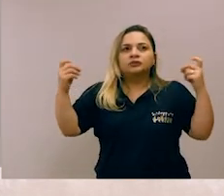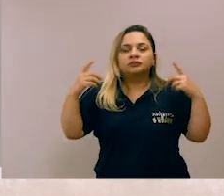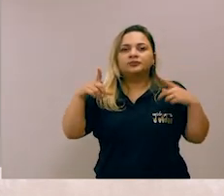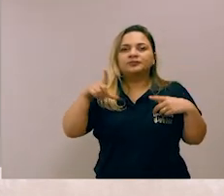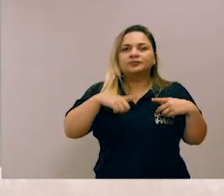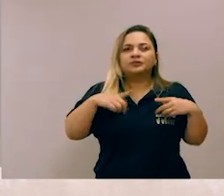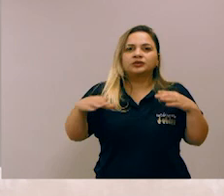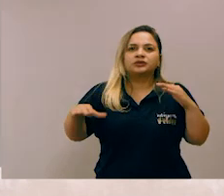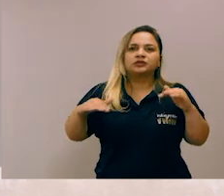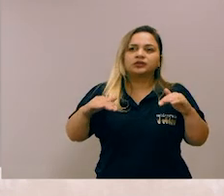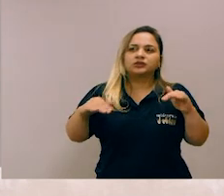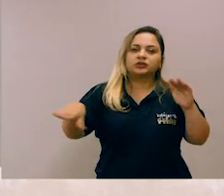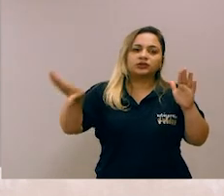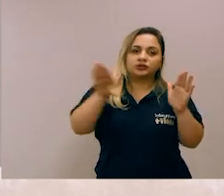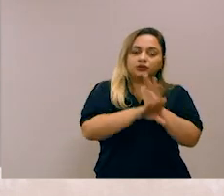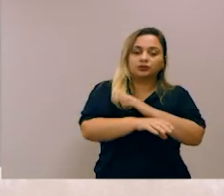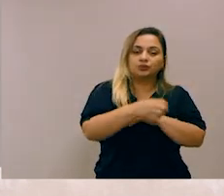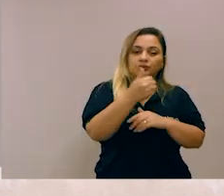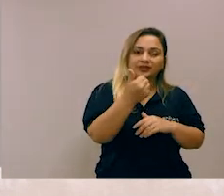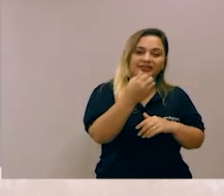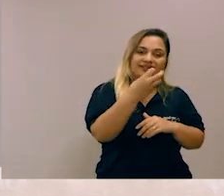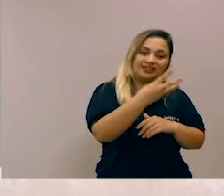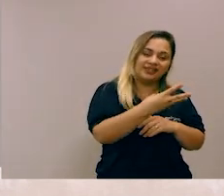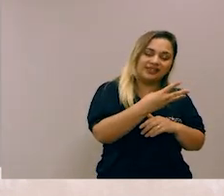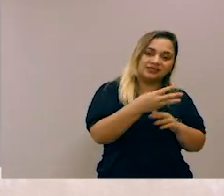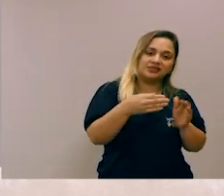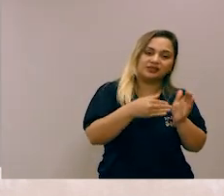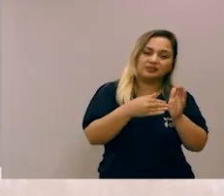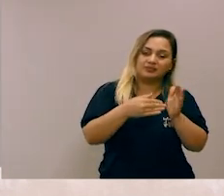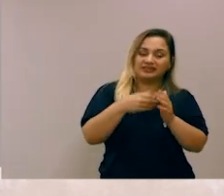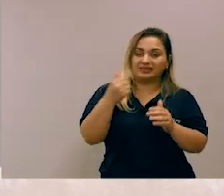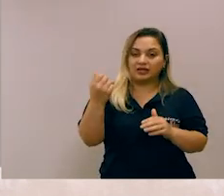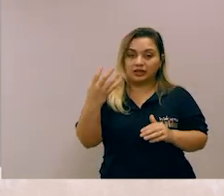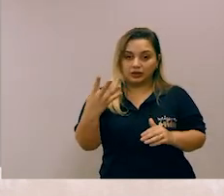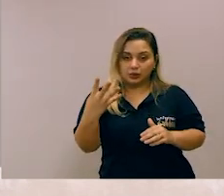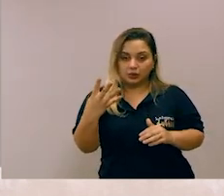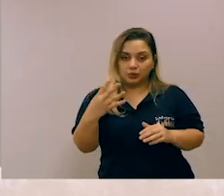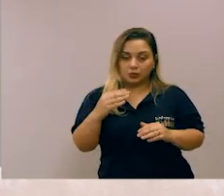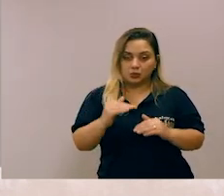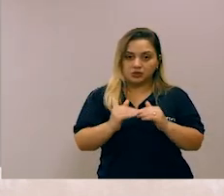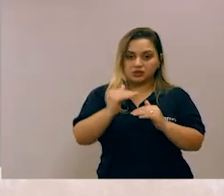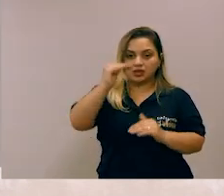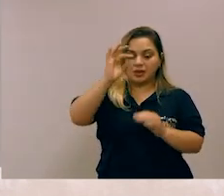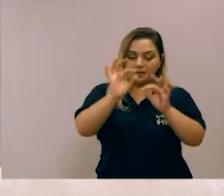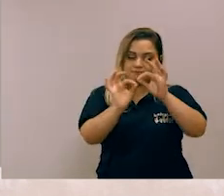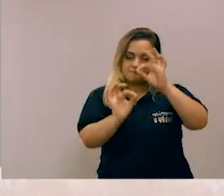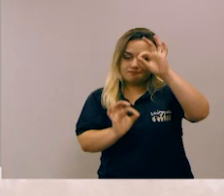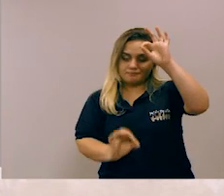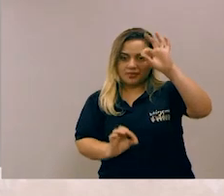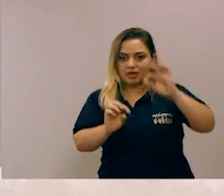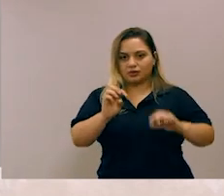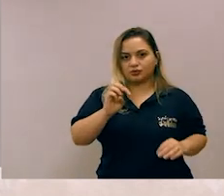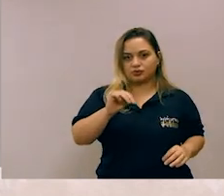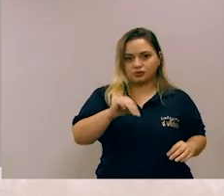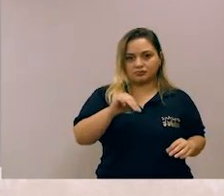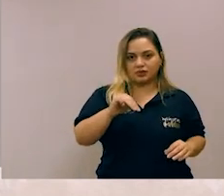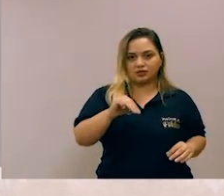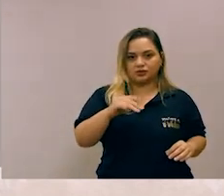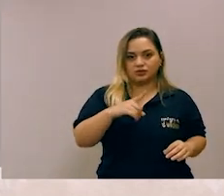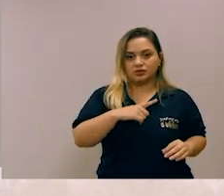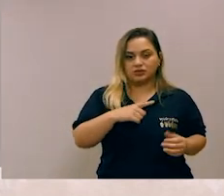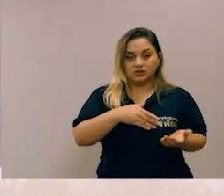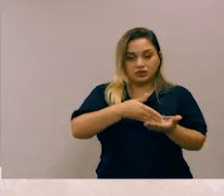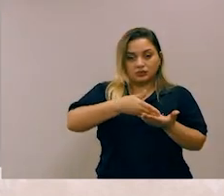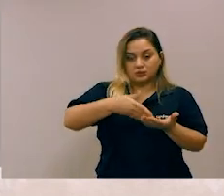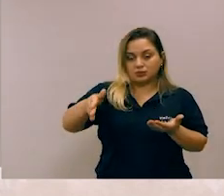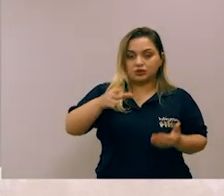depth. And so if it's 13 or 14 meters of tailings